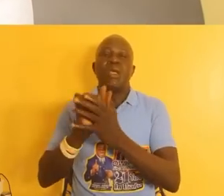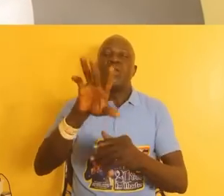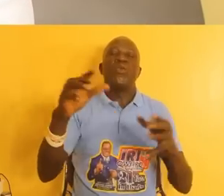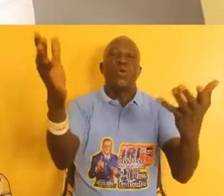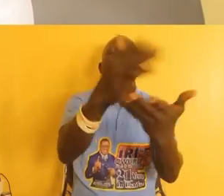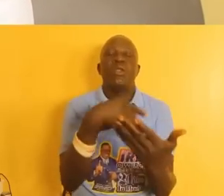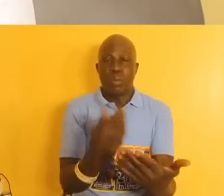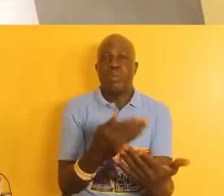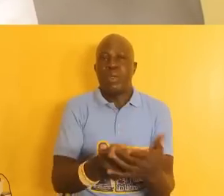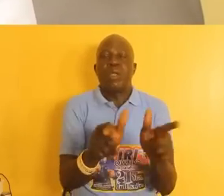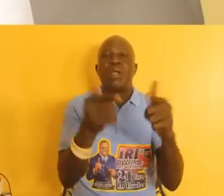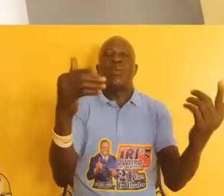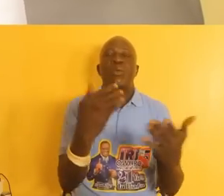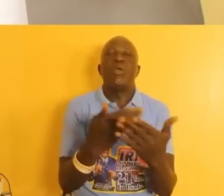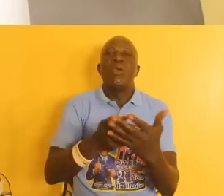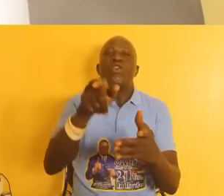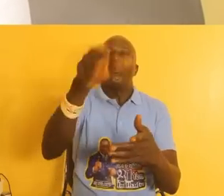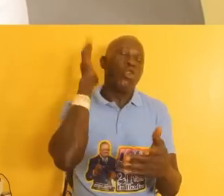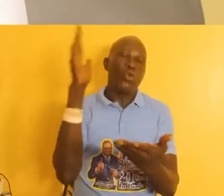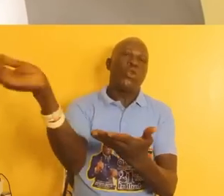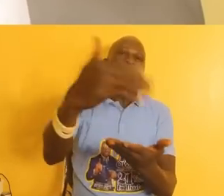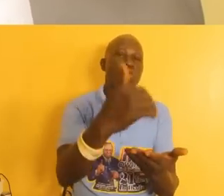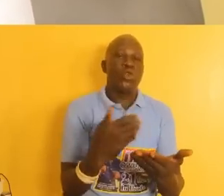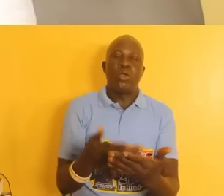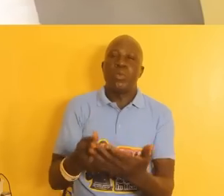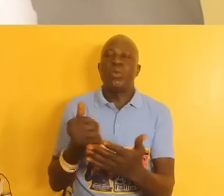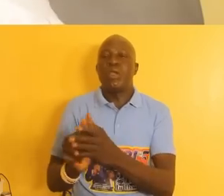your feet,